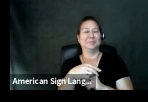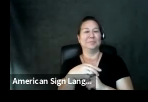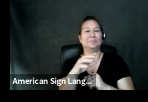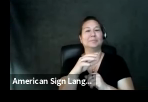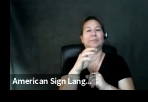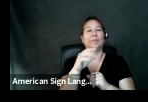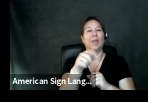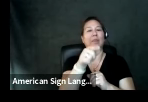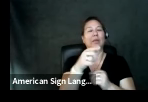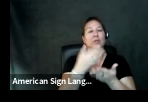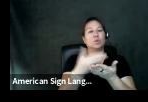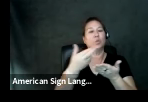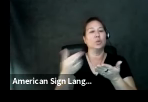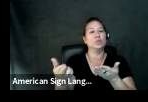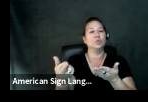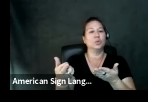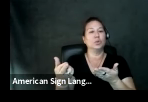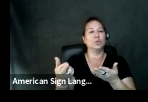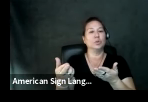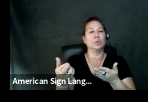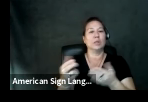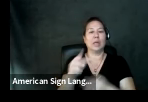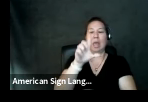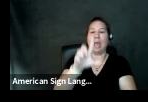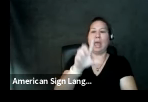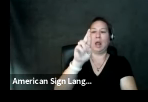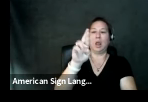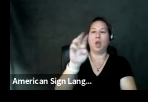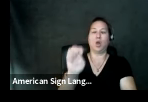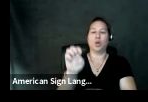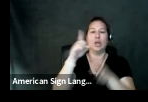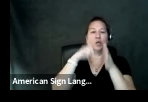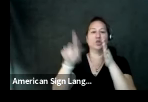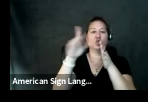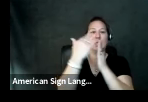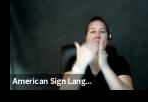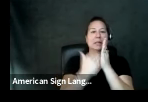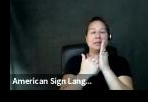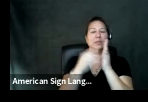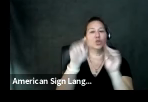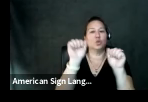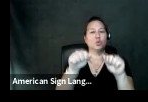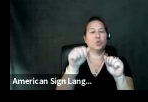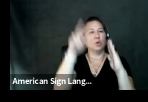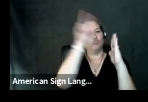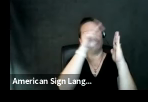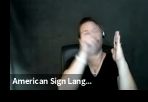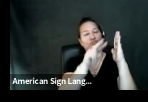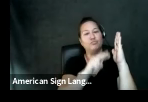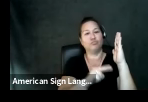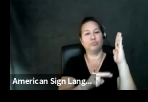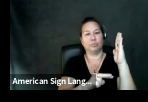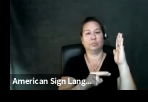So these are some resources. There is an LRE checklist that you can go through. It's actually a